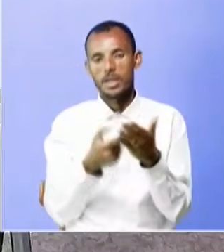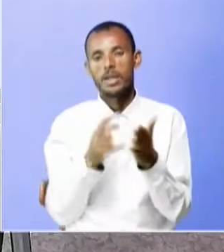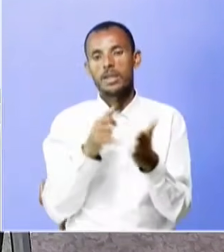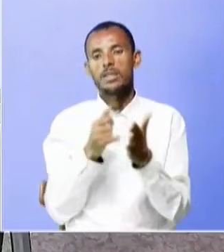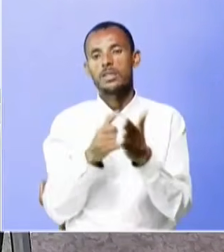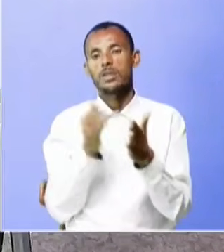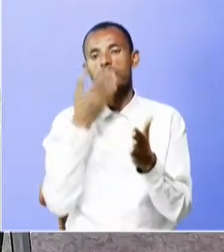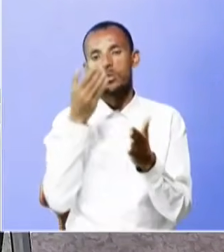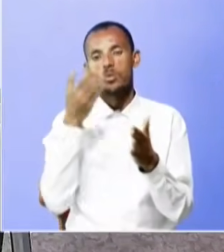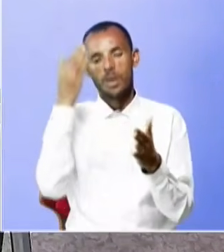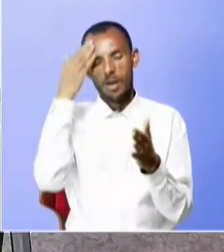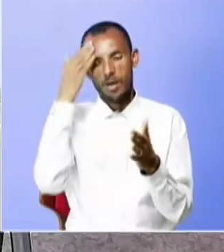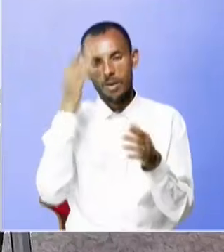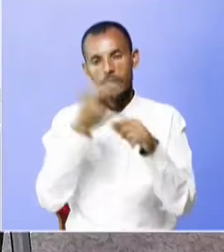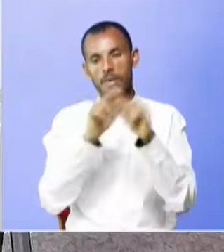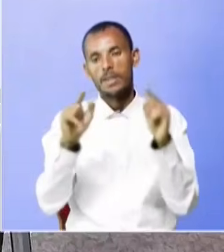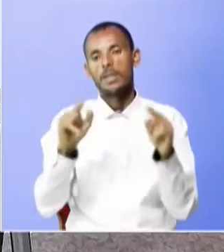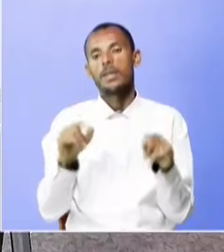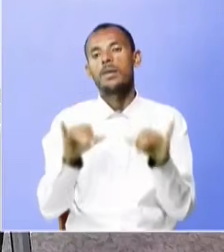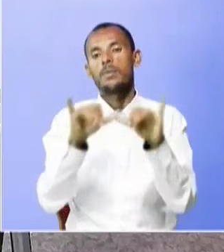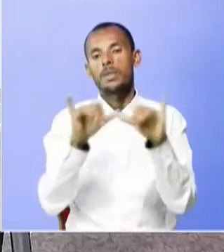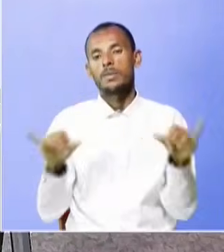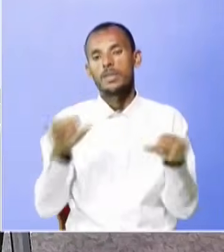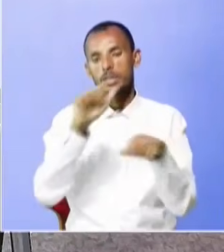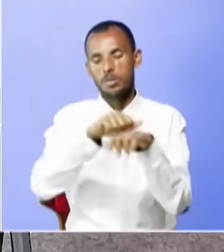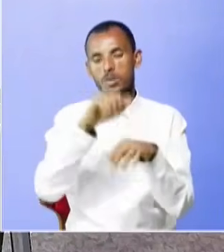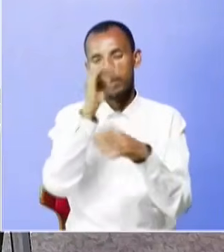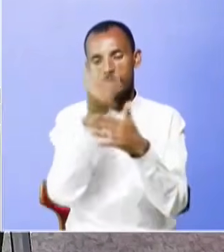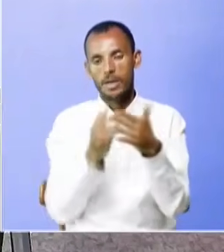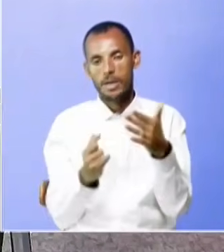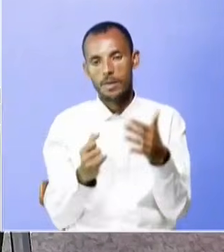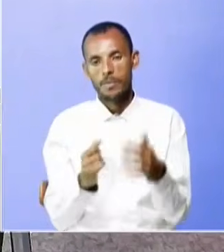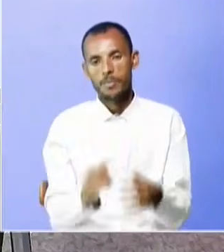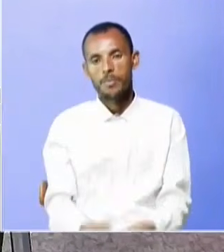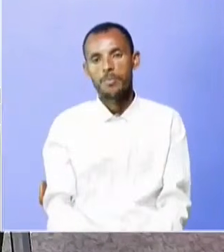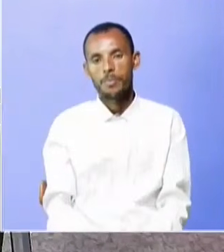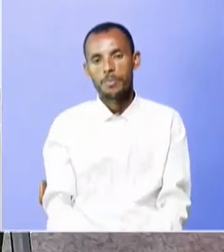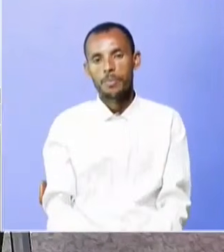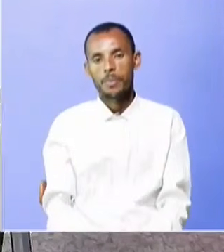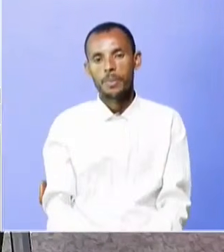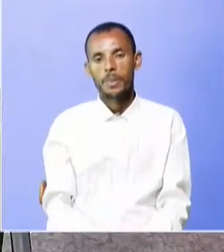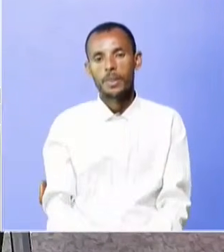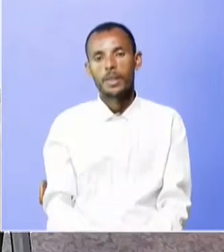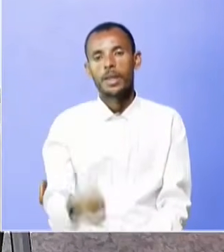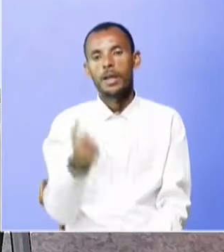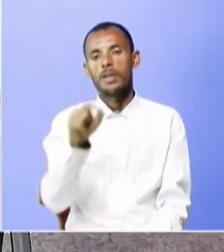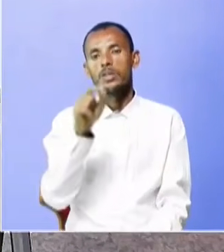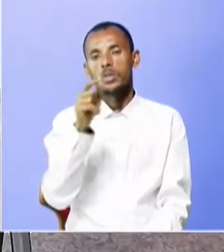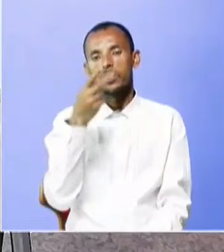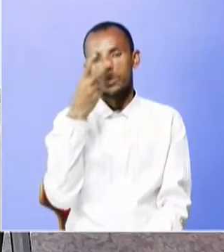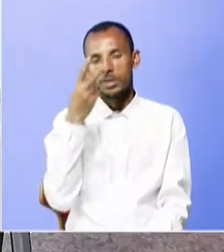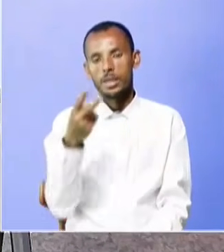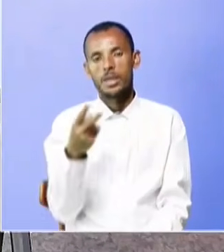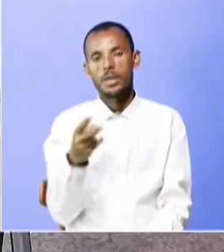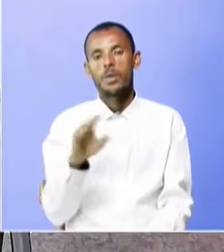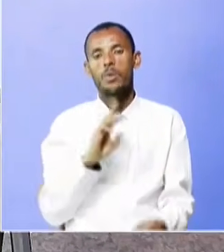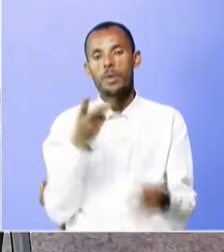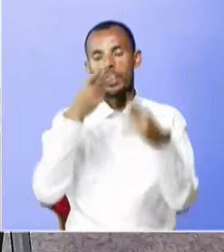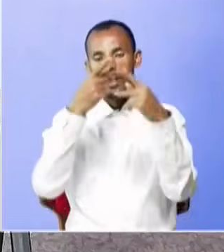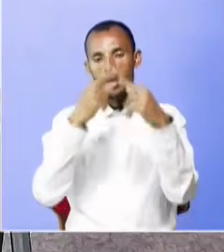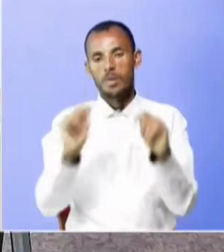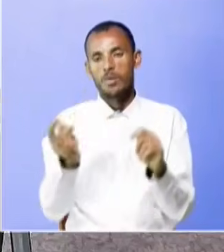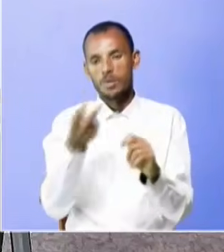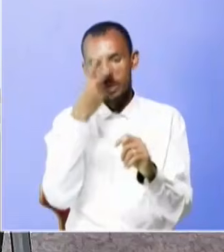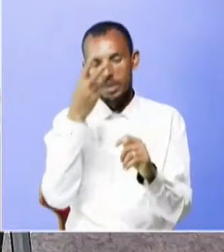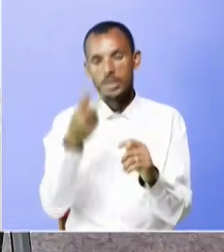the different measurements in solid figure. So as usual, we will try to see